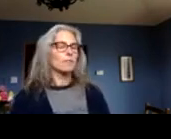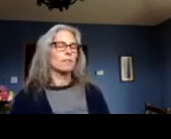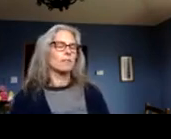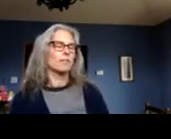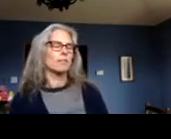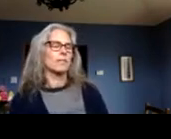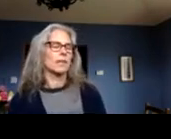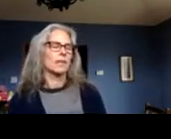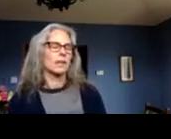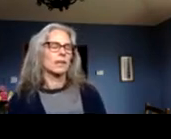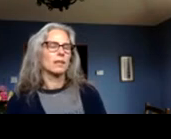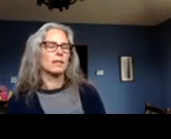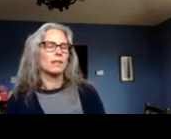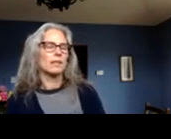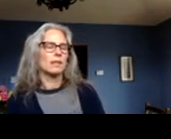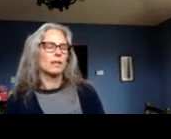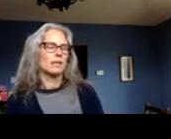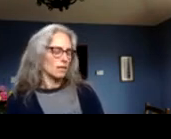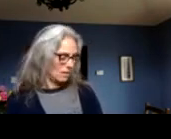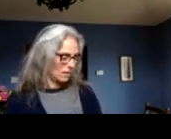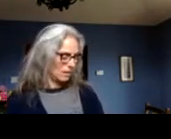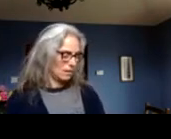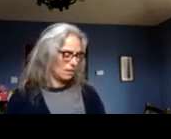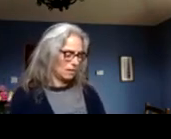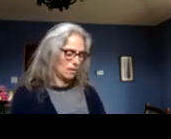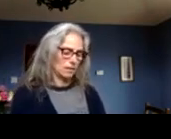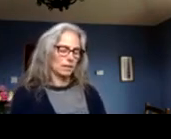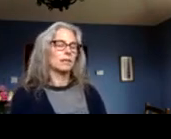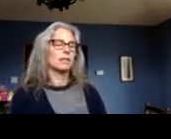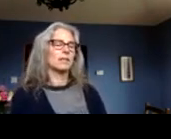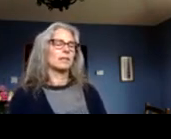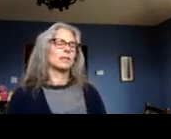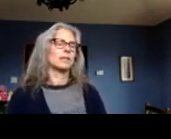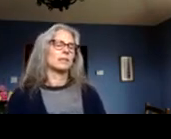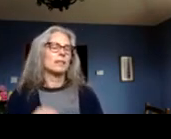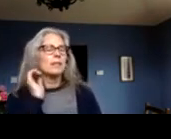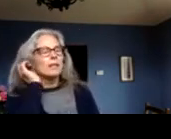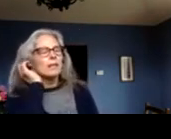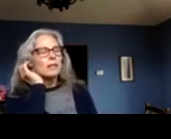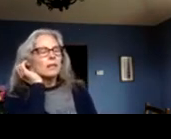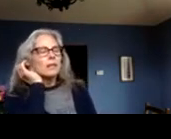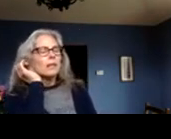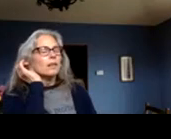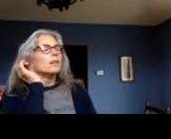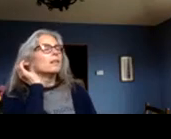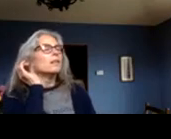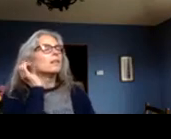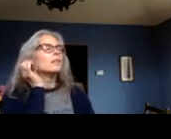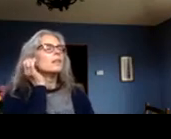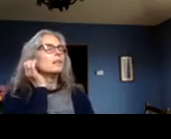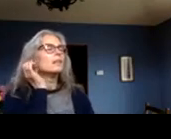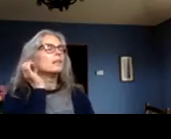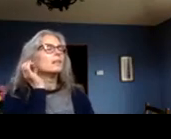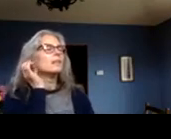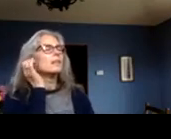I want to go ahead and appreciate all of you. You did such a fantastic job today. Google Classroom, again, can be as